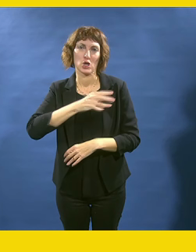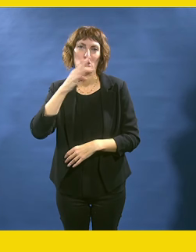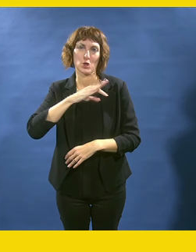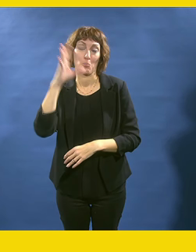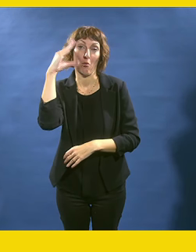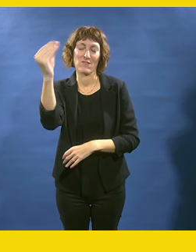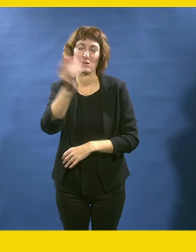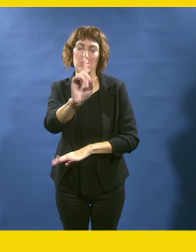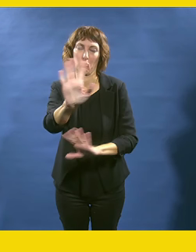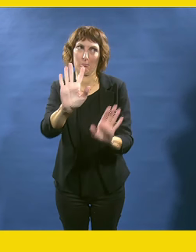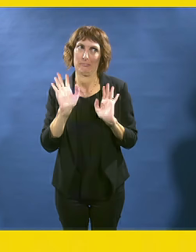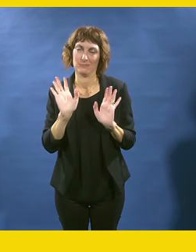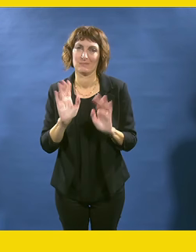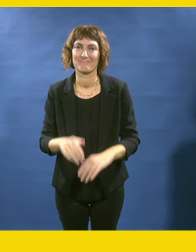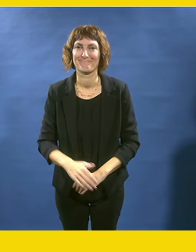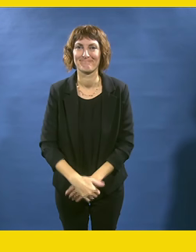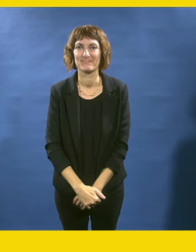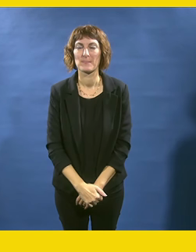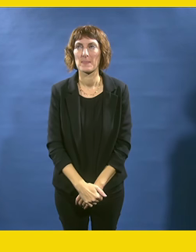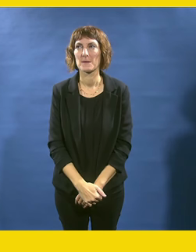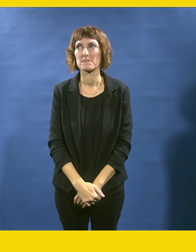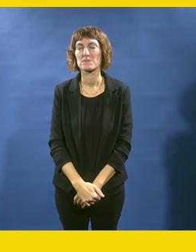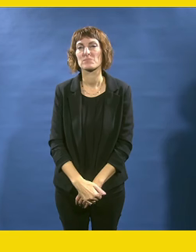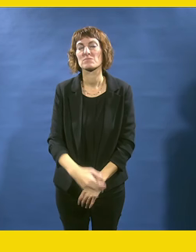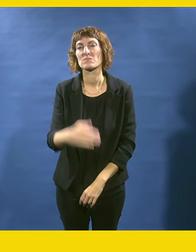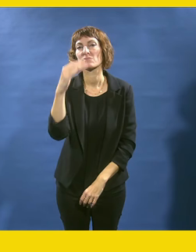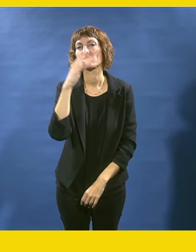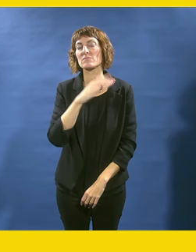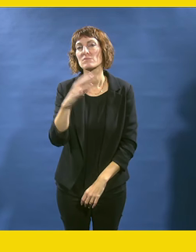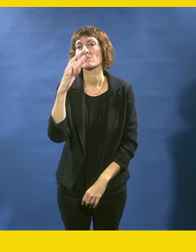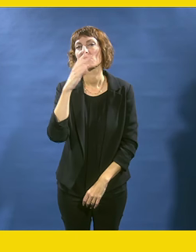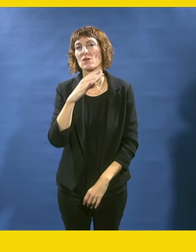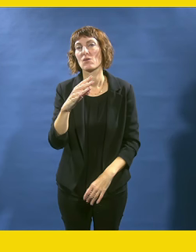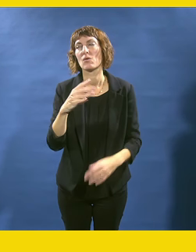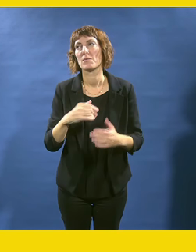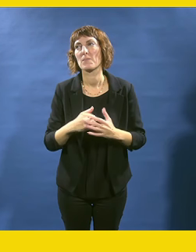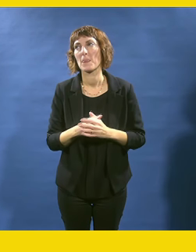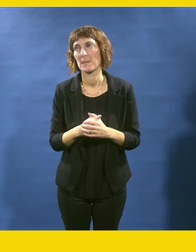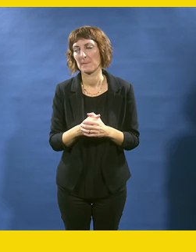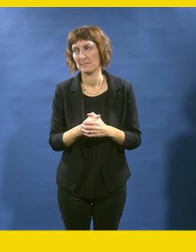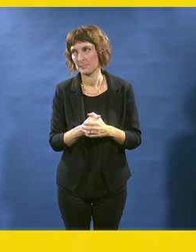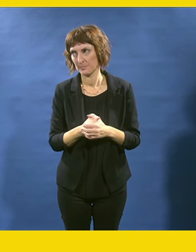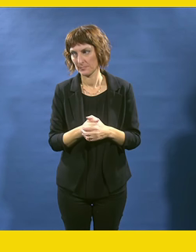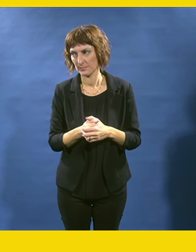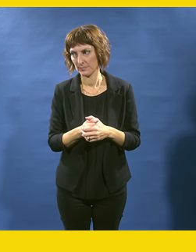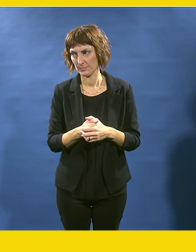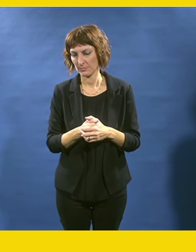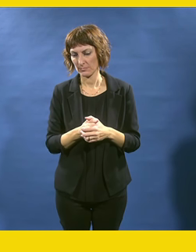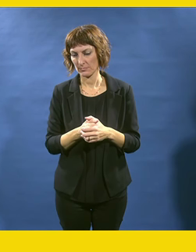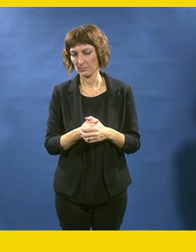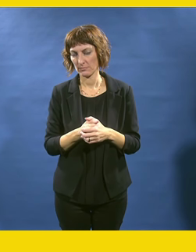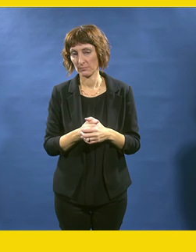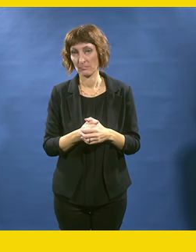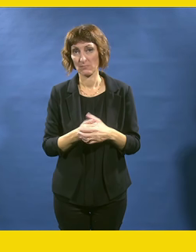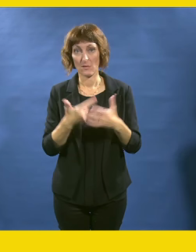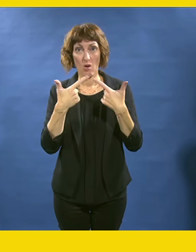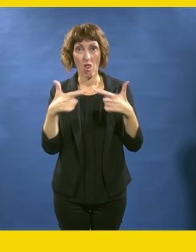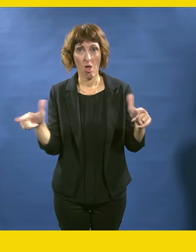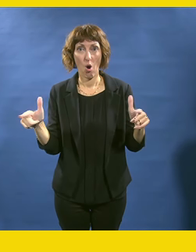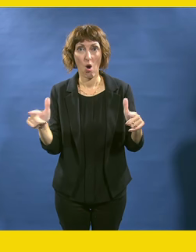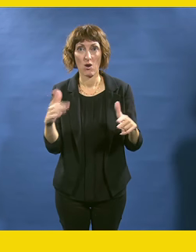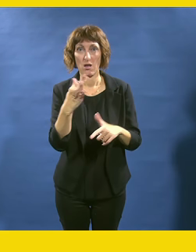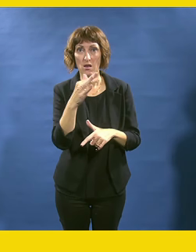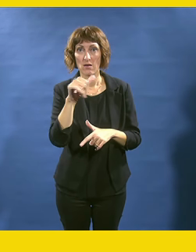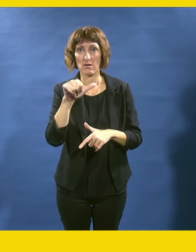So bear with me. It's a song about, it's in Farsi, and it says, if my wings are broken, I'll just first